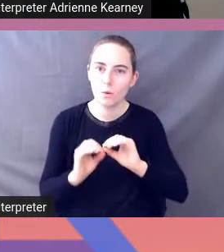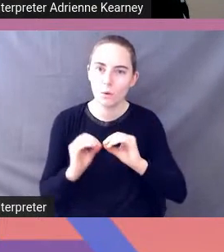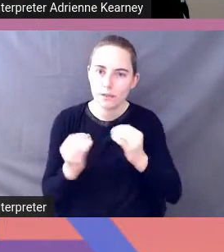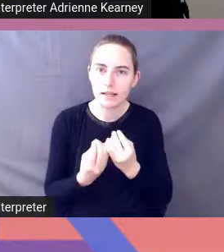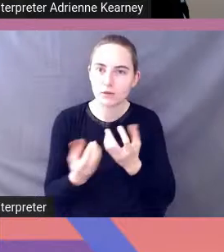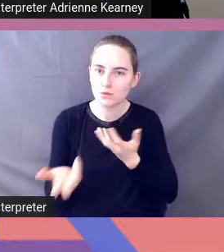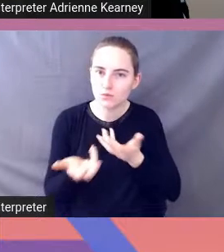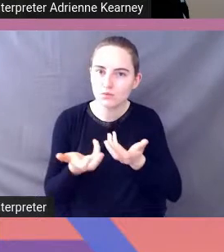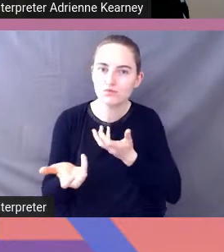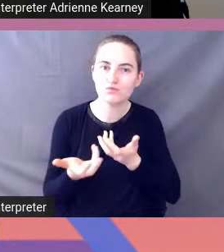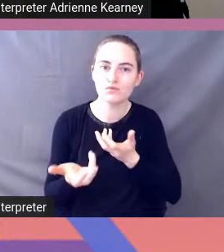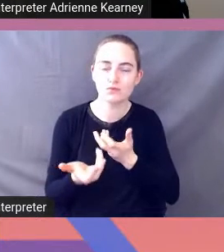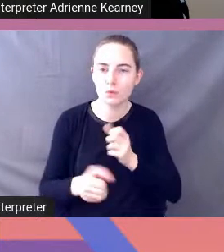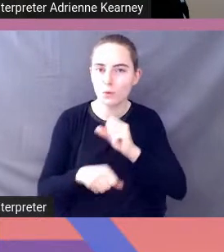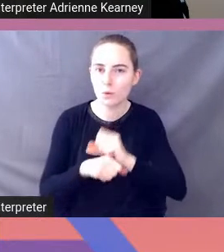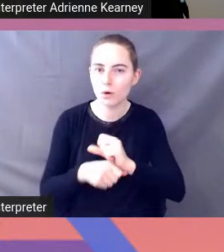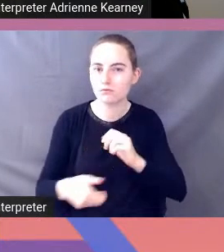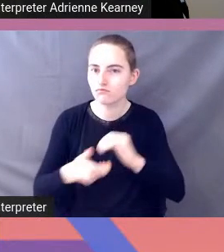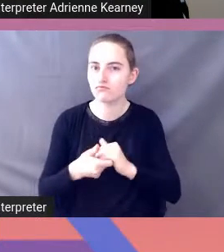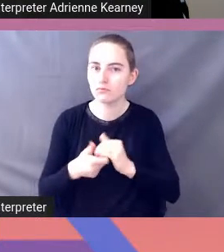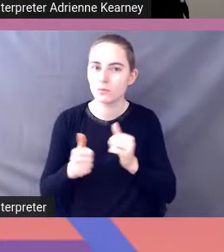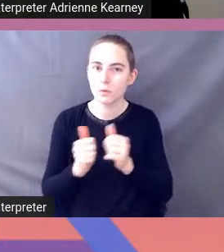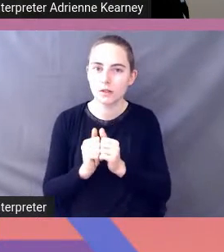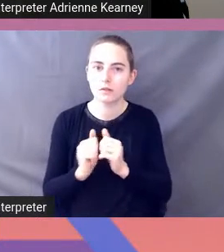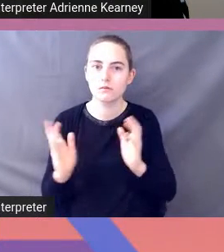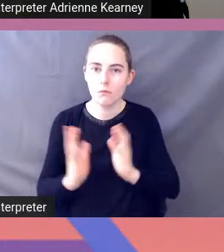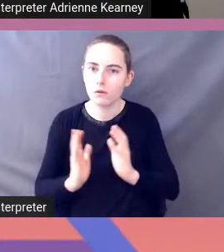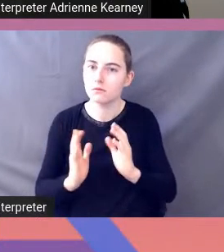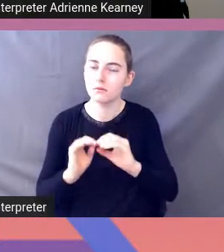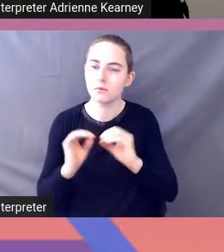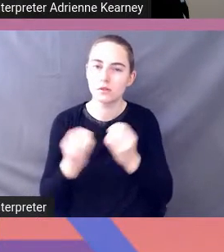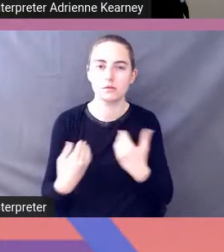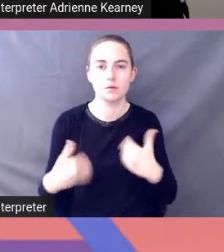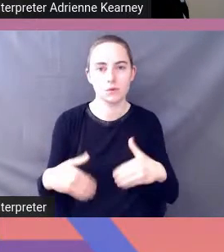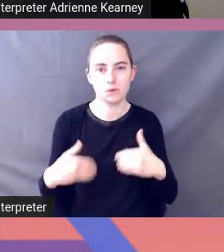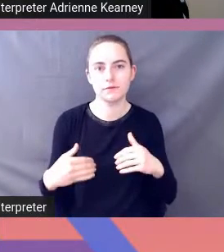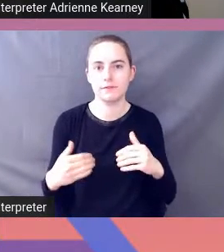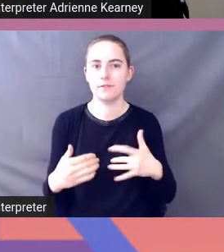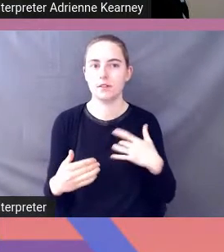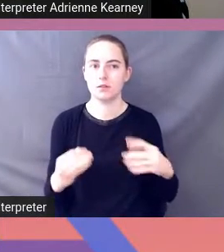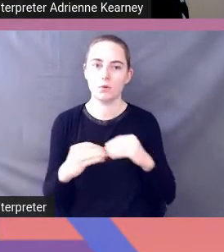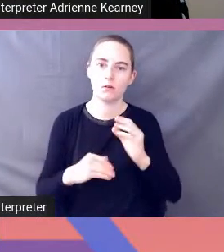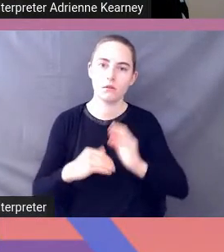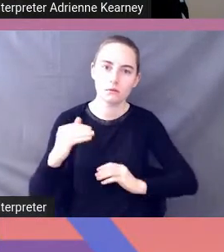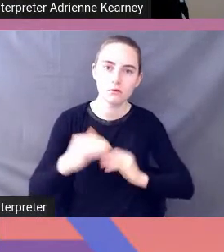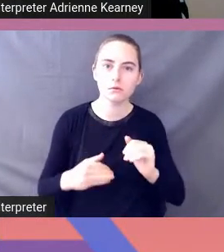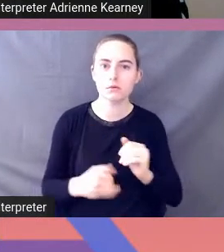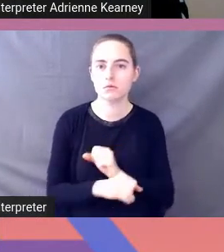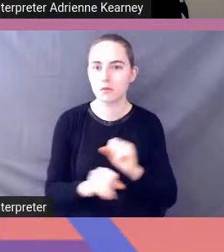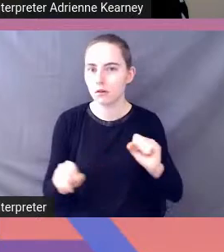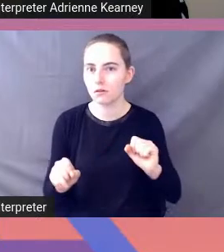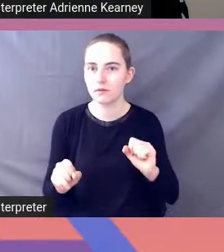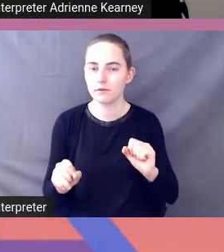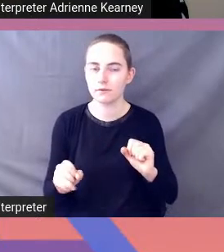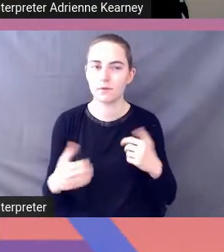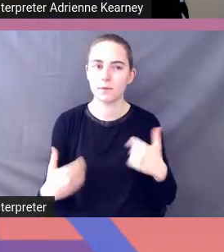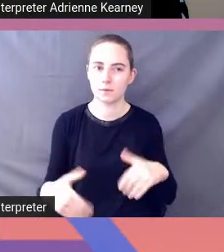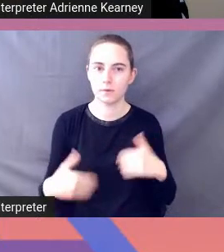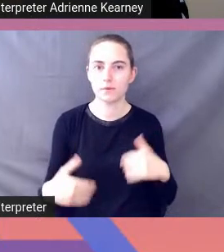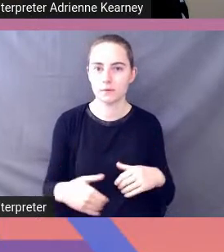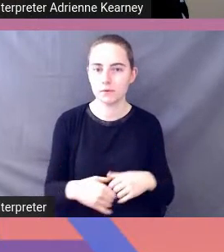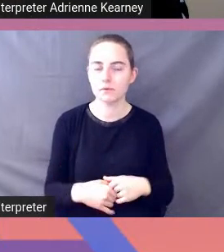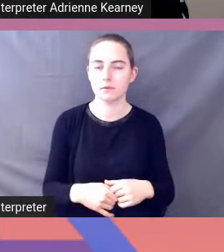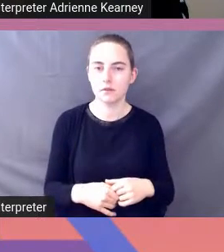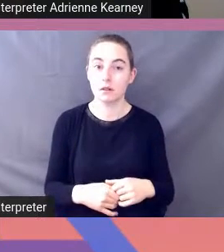comfortable because it's smaller and more interpersonal. The larger institution, that's a big, you're